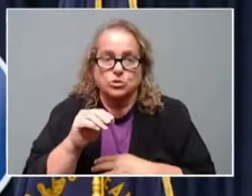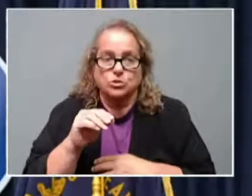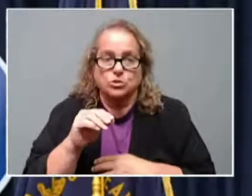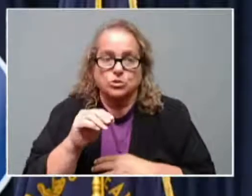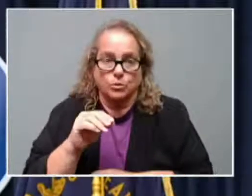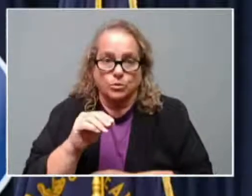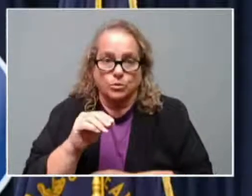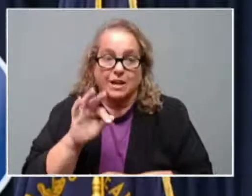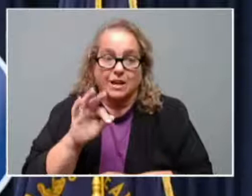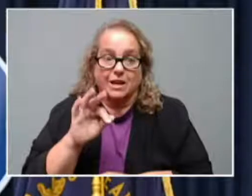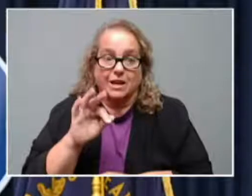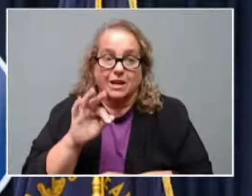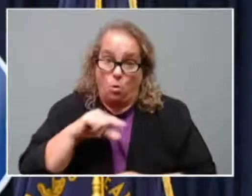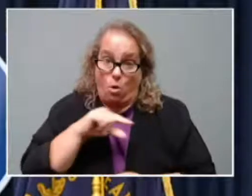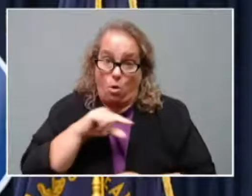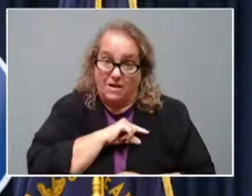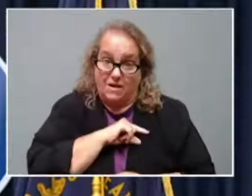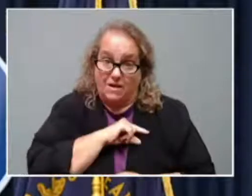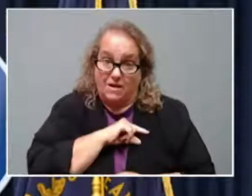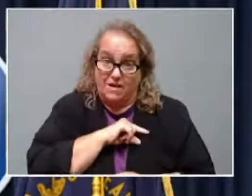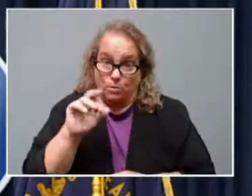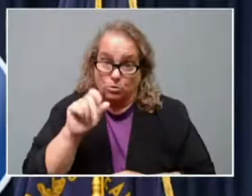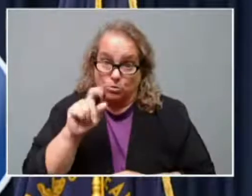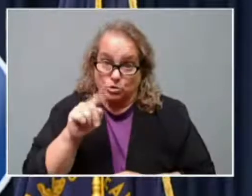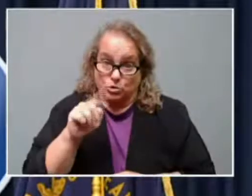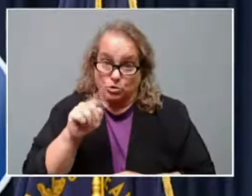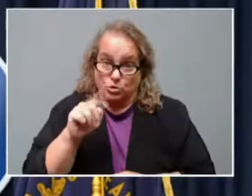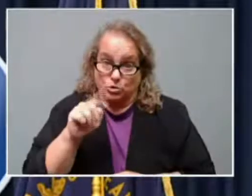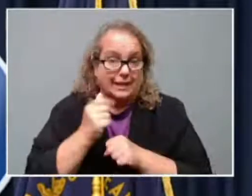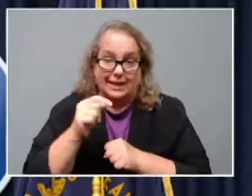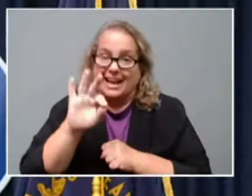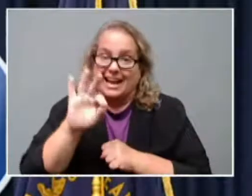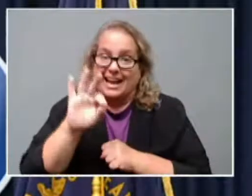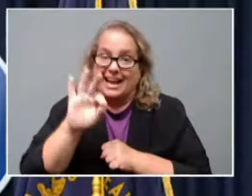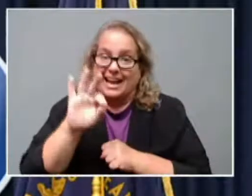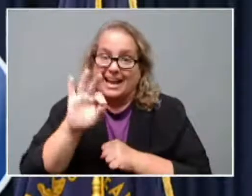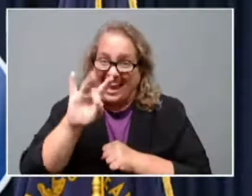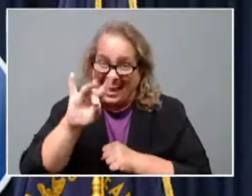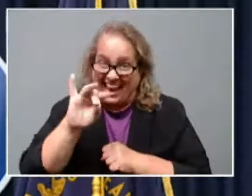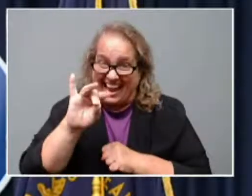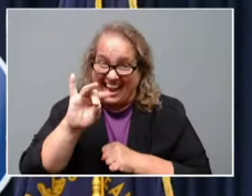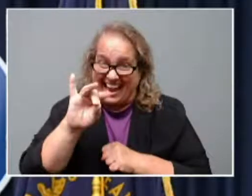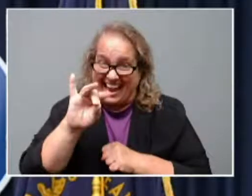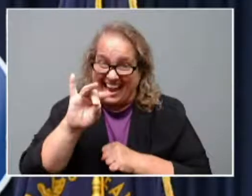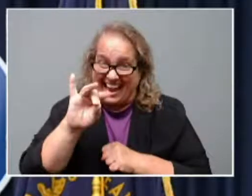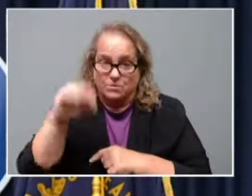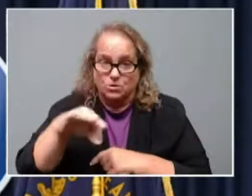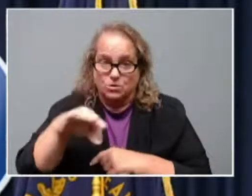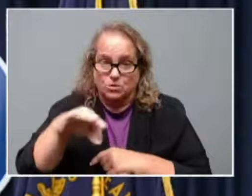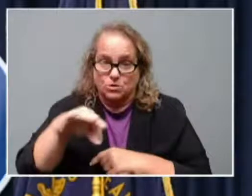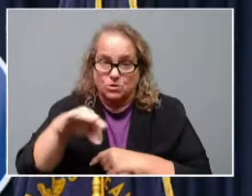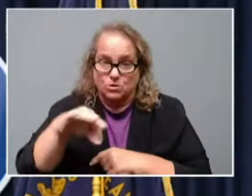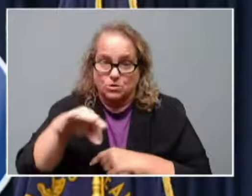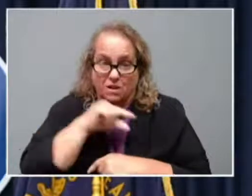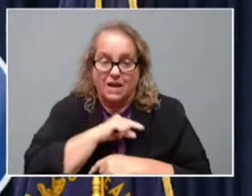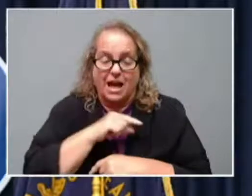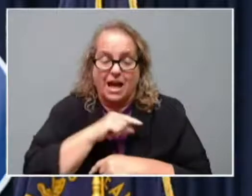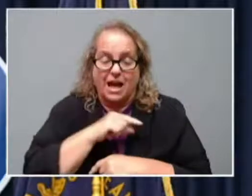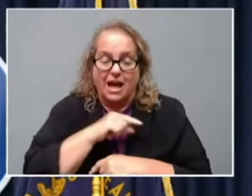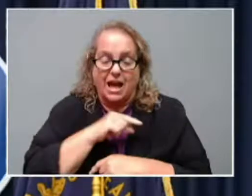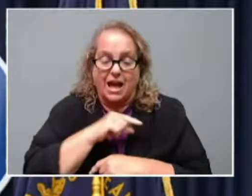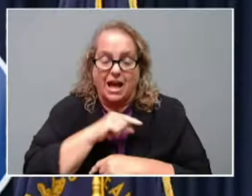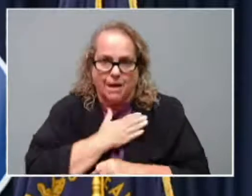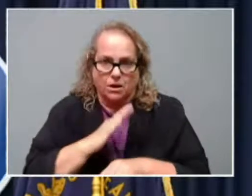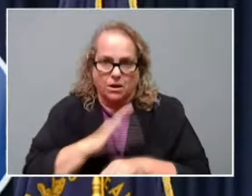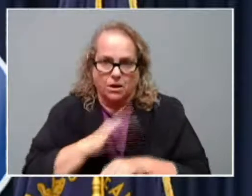if you qualify for a booster, and 80 to 90% of us do, again, I'm gonna get mine on Thursday right here. Go out